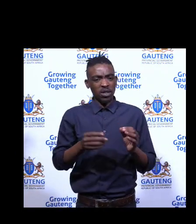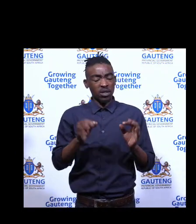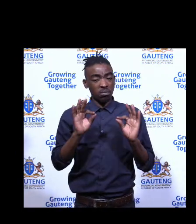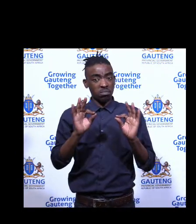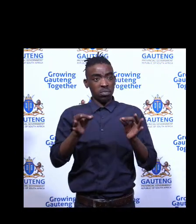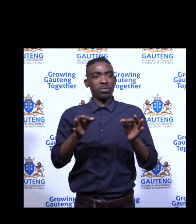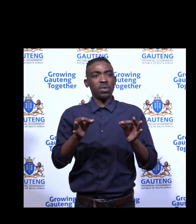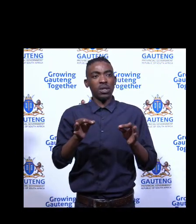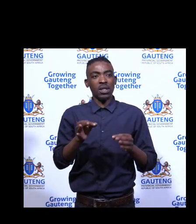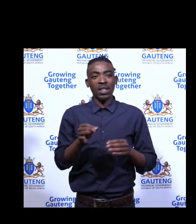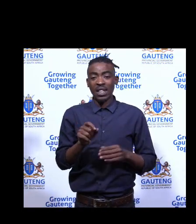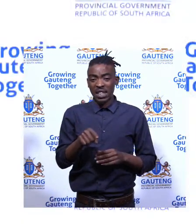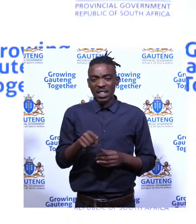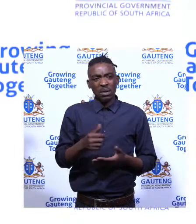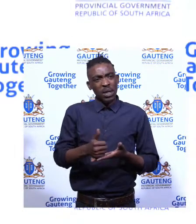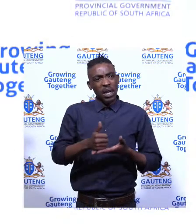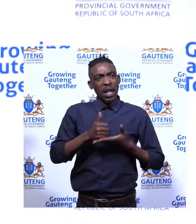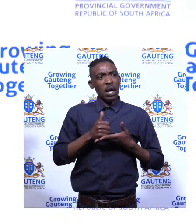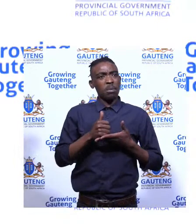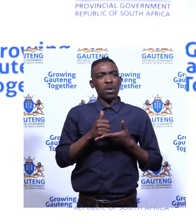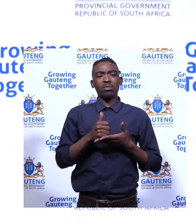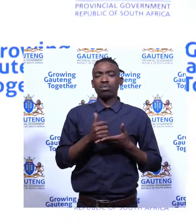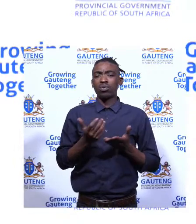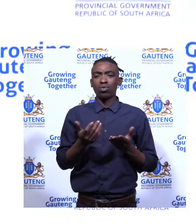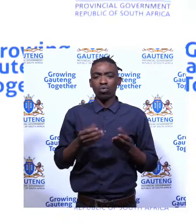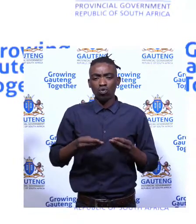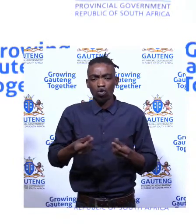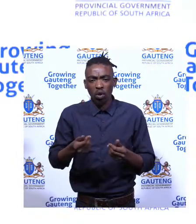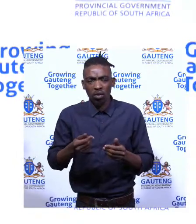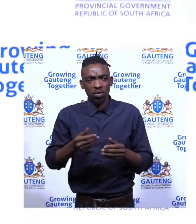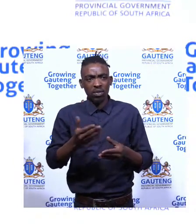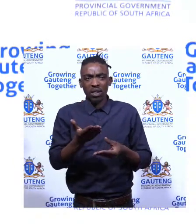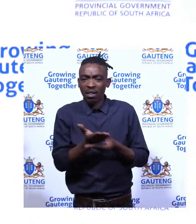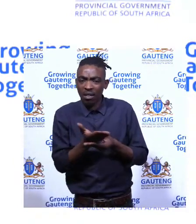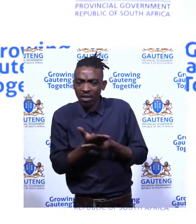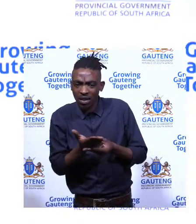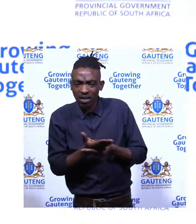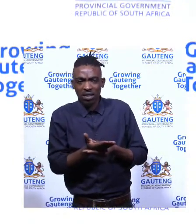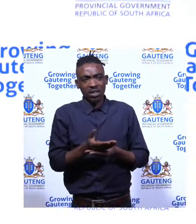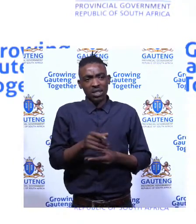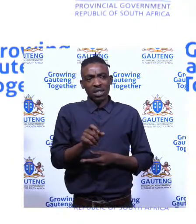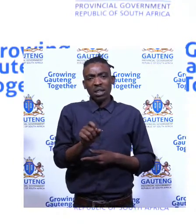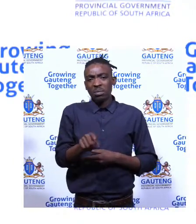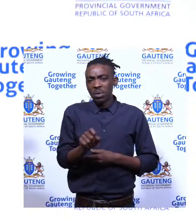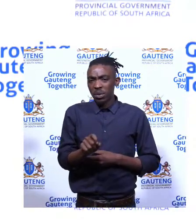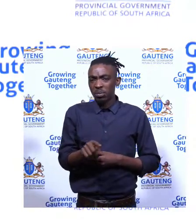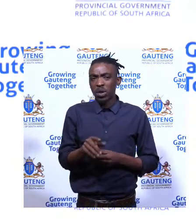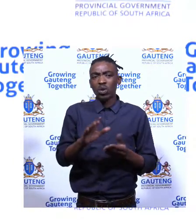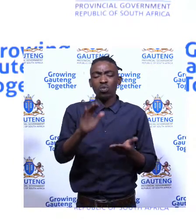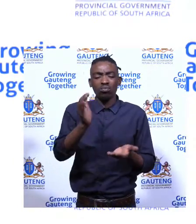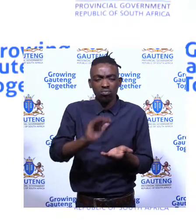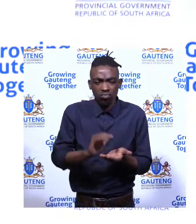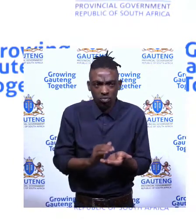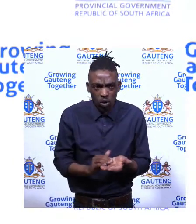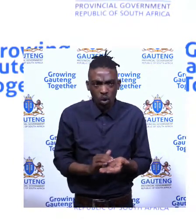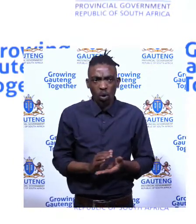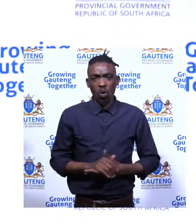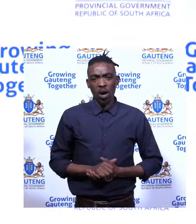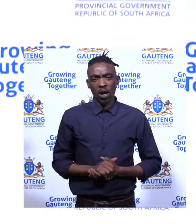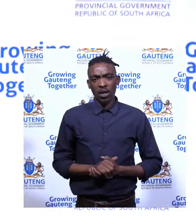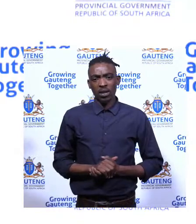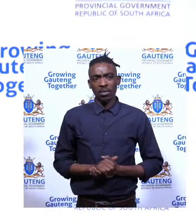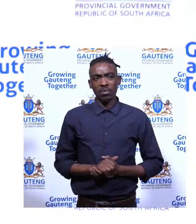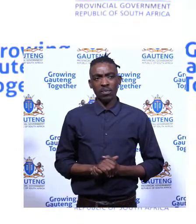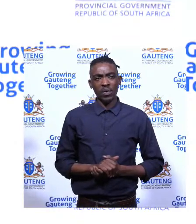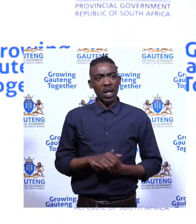we understand those, once we understand how they evolve in time, now, once we understand how to remove them from